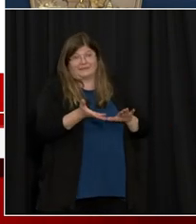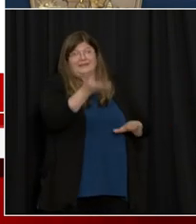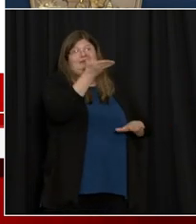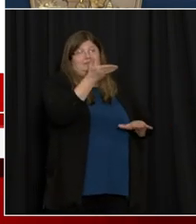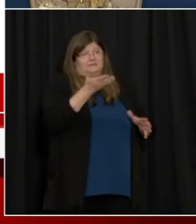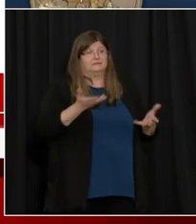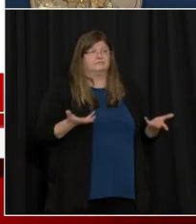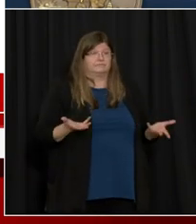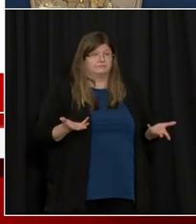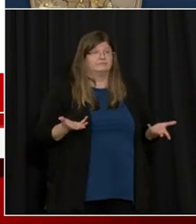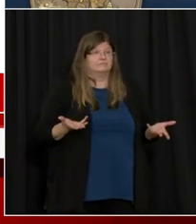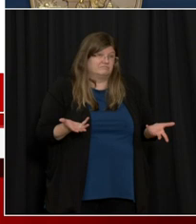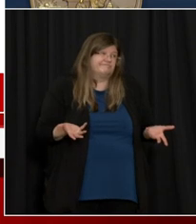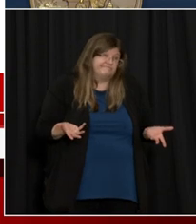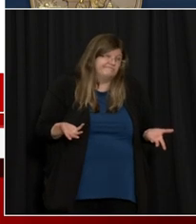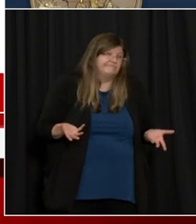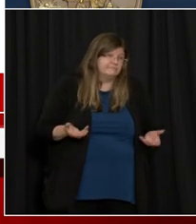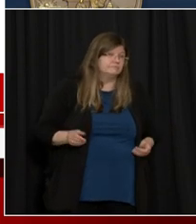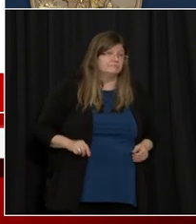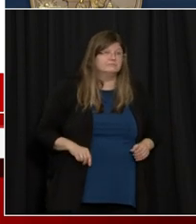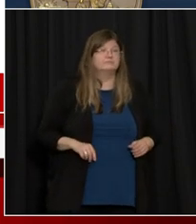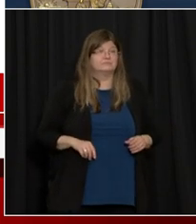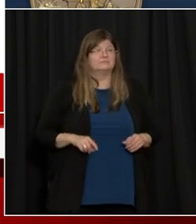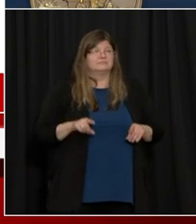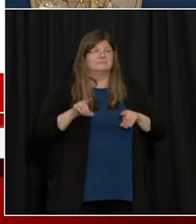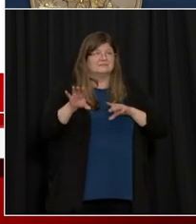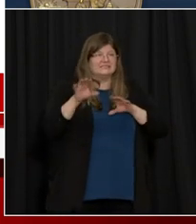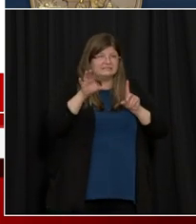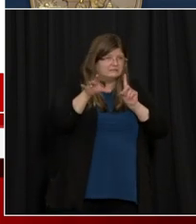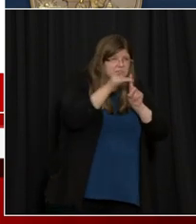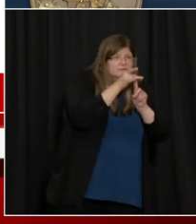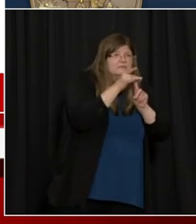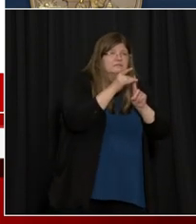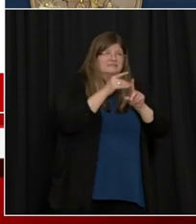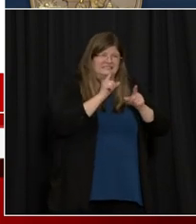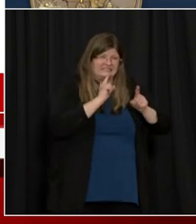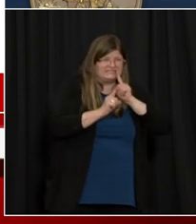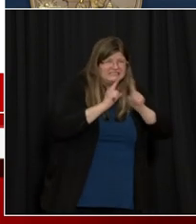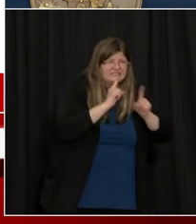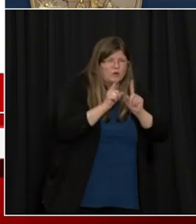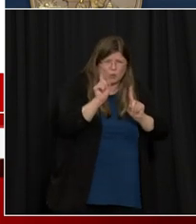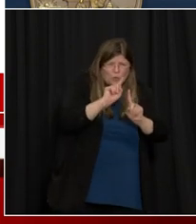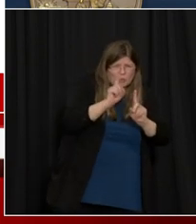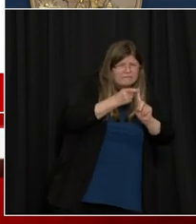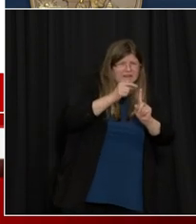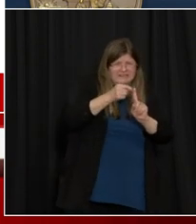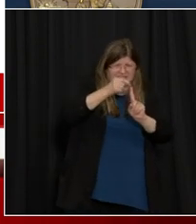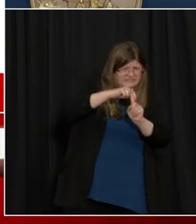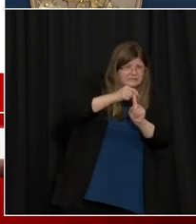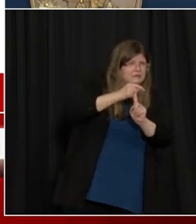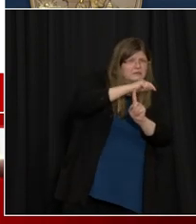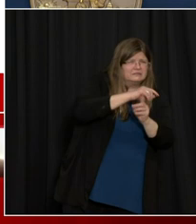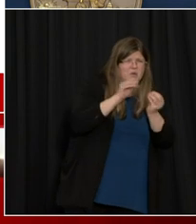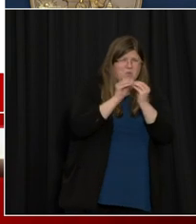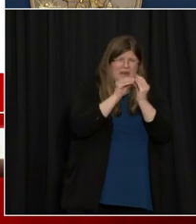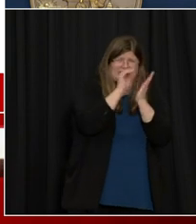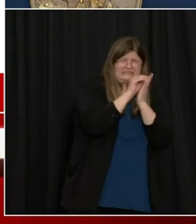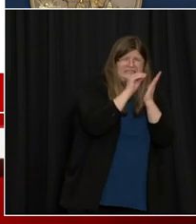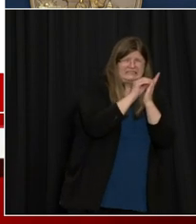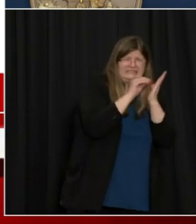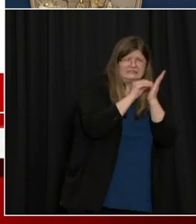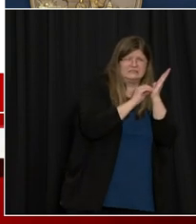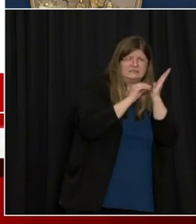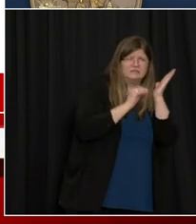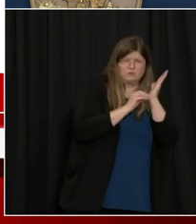do looking back 14 days, we know that there will be increases. Will there be statistically significant increases that